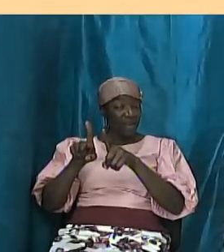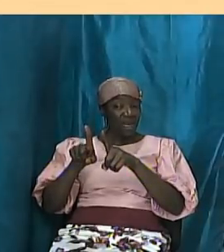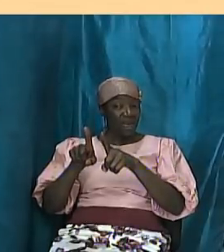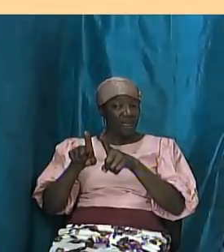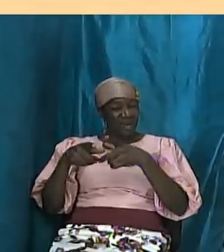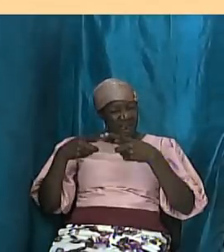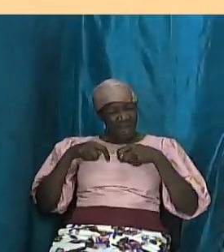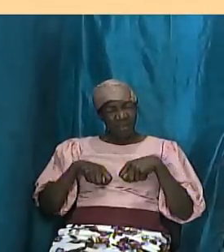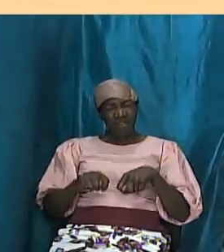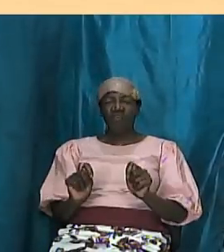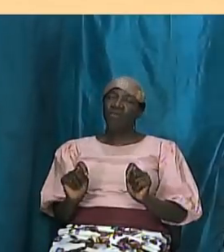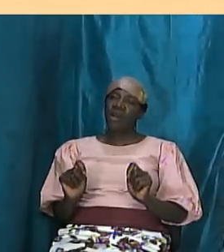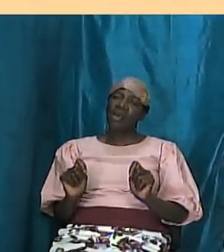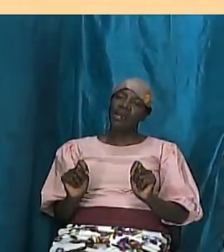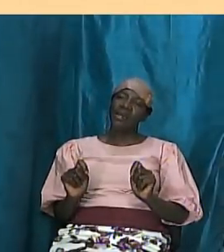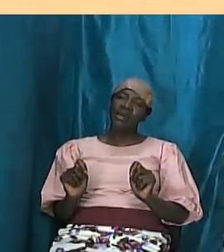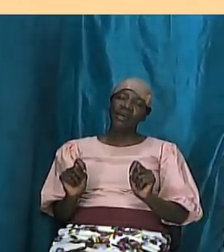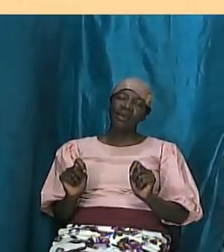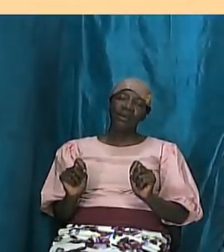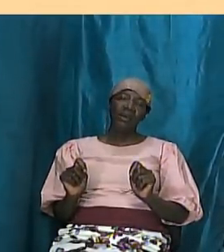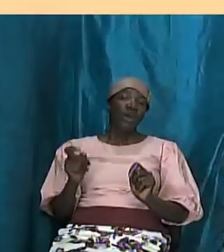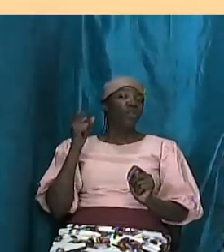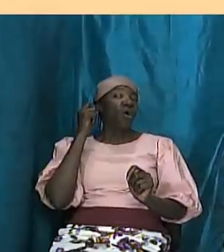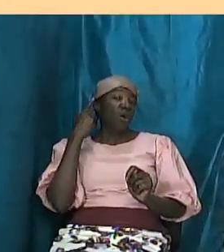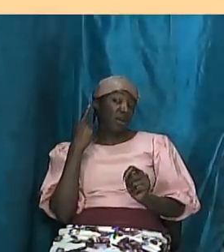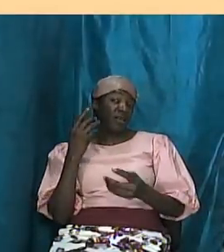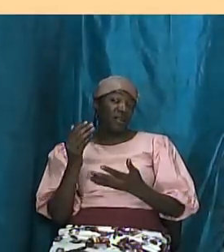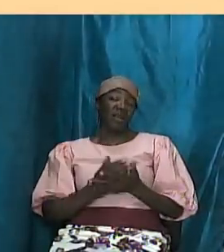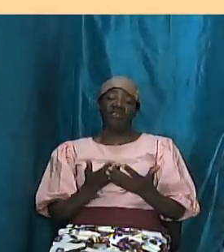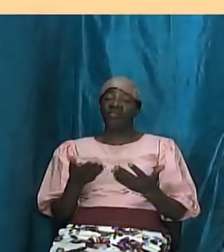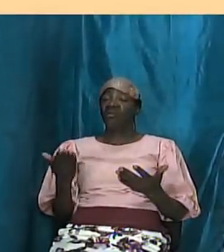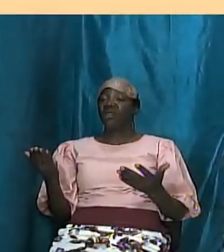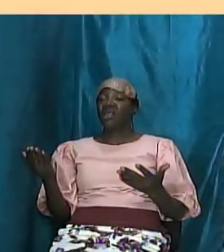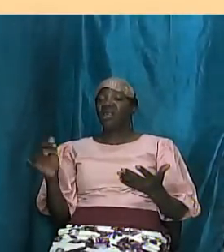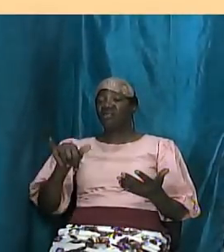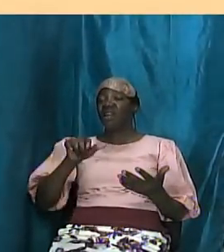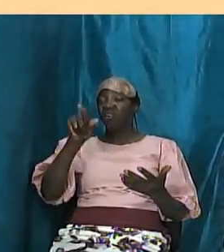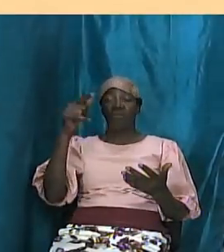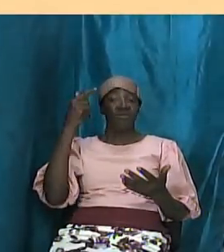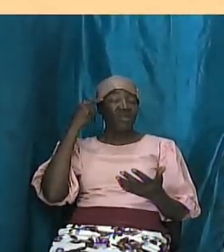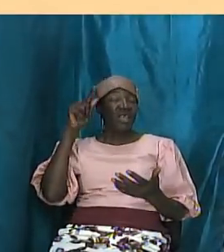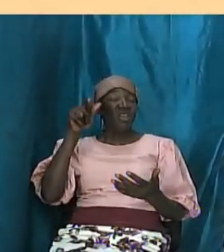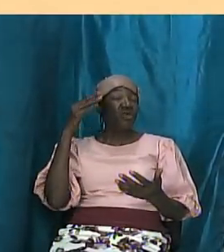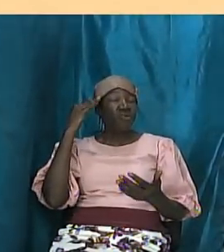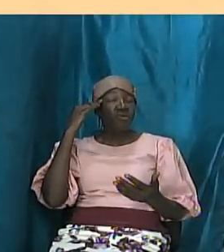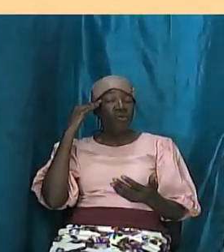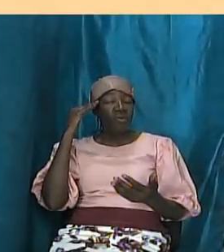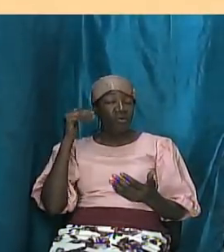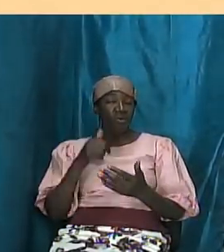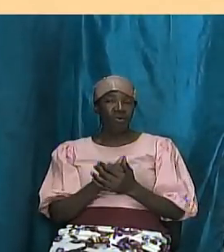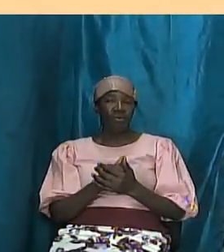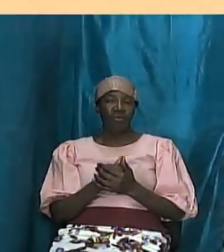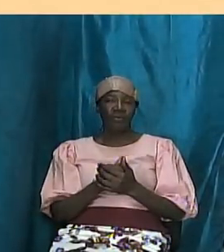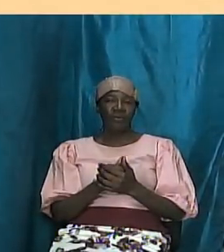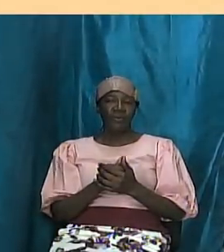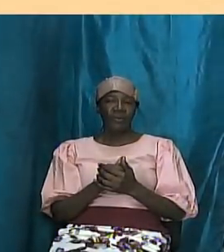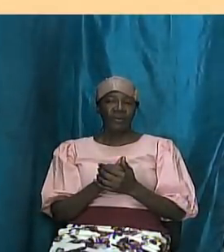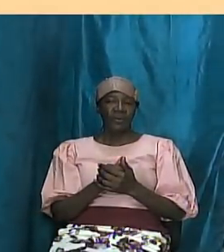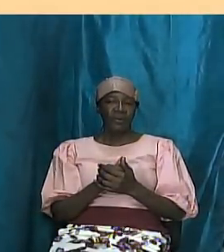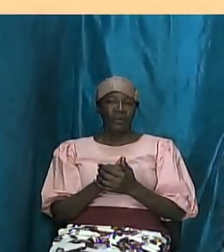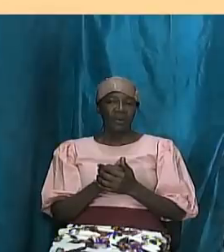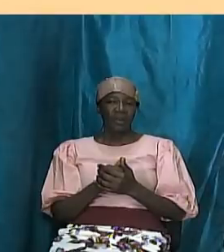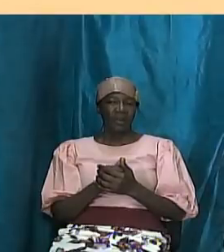and in trying to reconcile some stuff that you think you know, scientifically